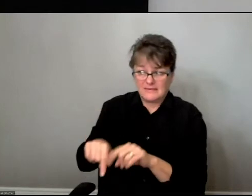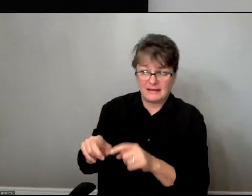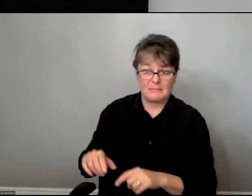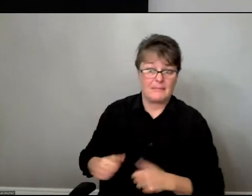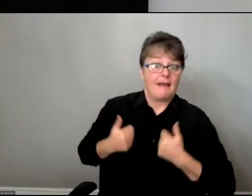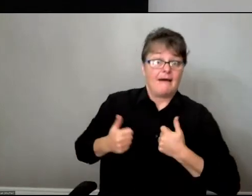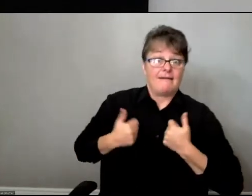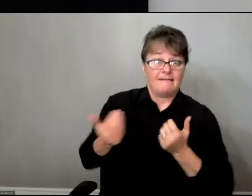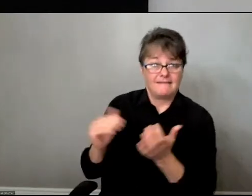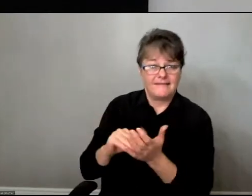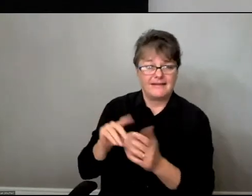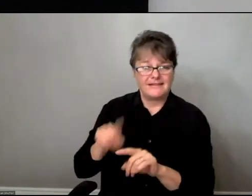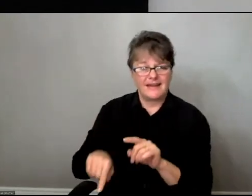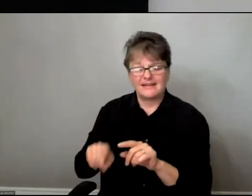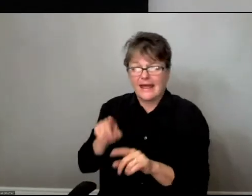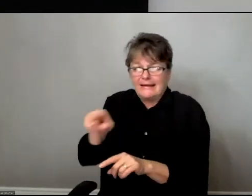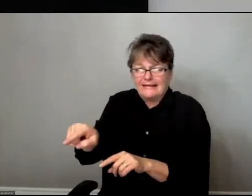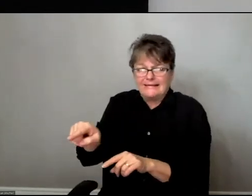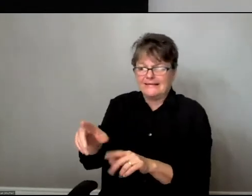domestic relationship violence.